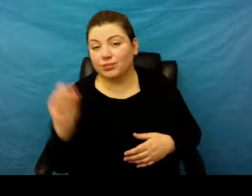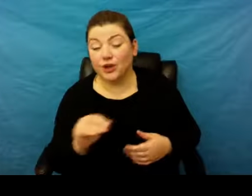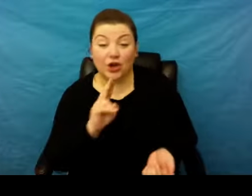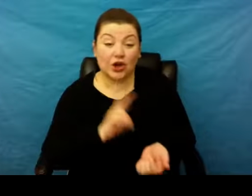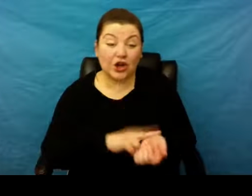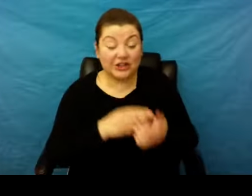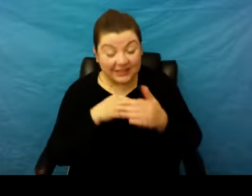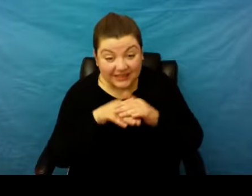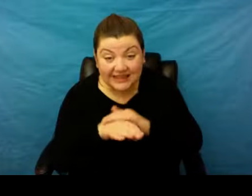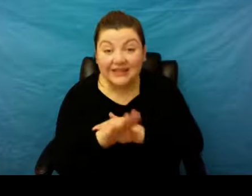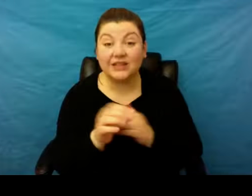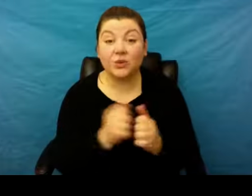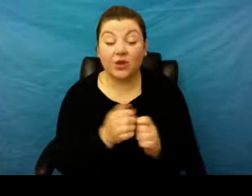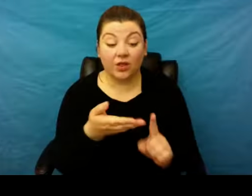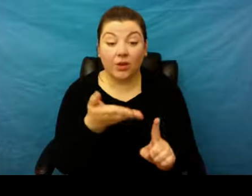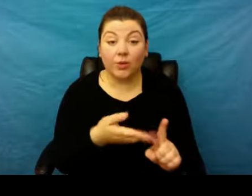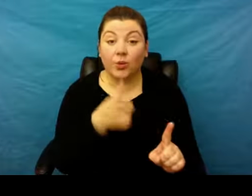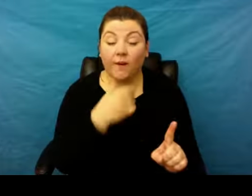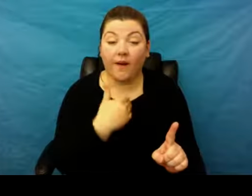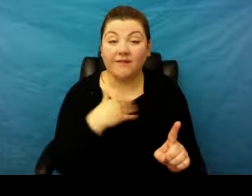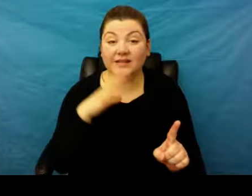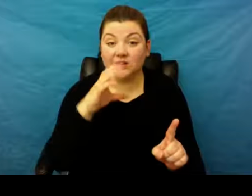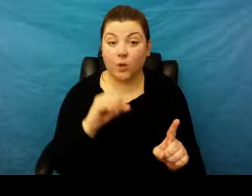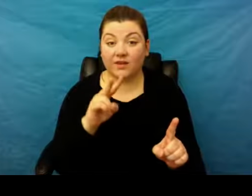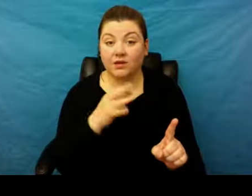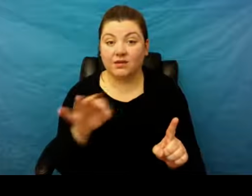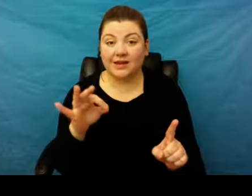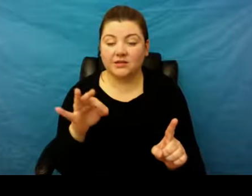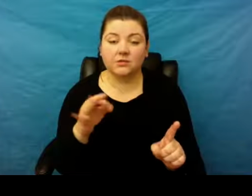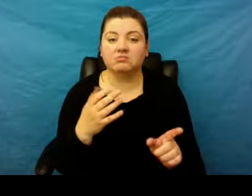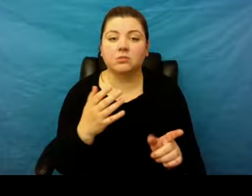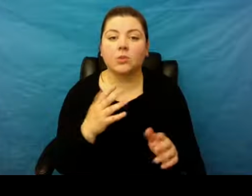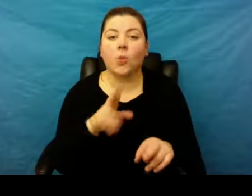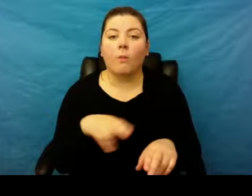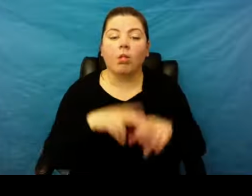nurses are in the room with a COVID patient, they're just wearing a simple surgical mask.